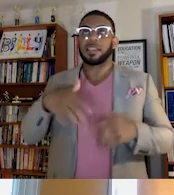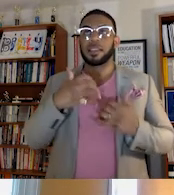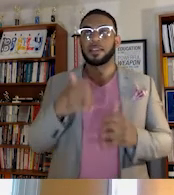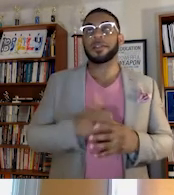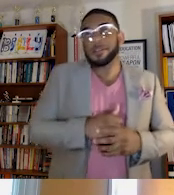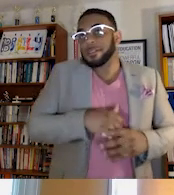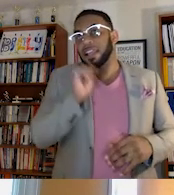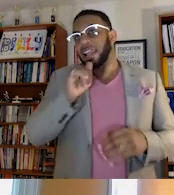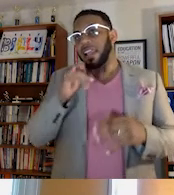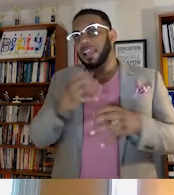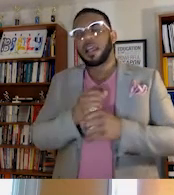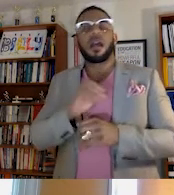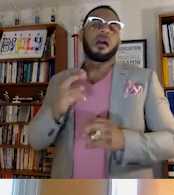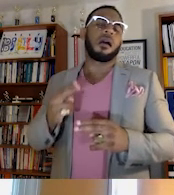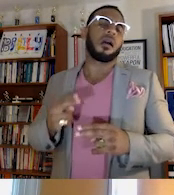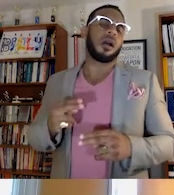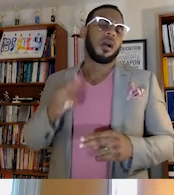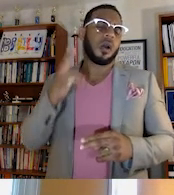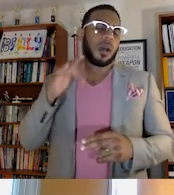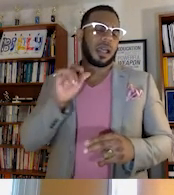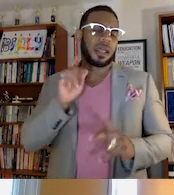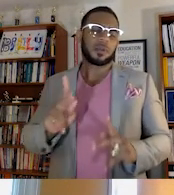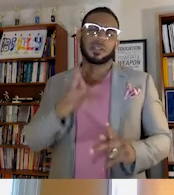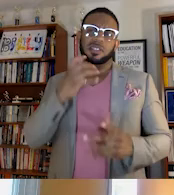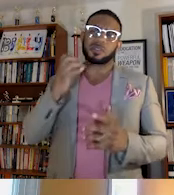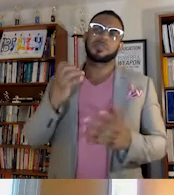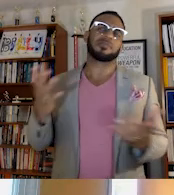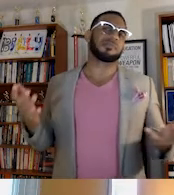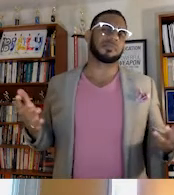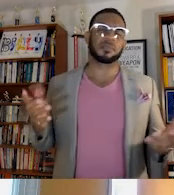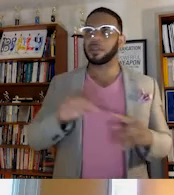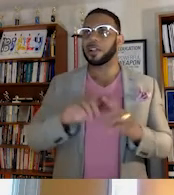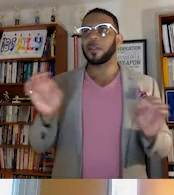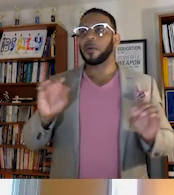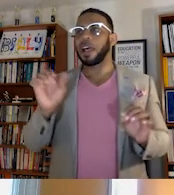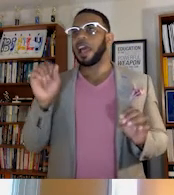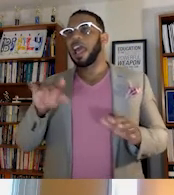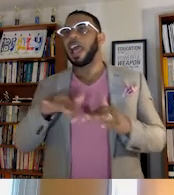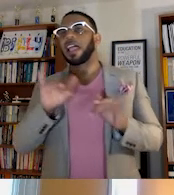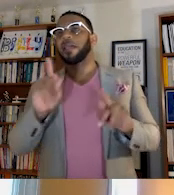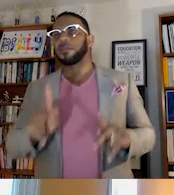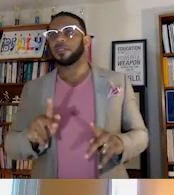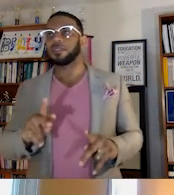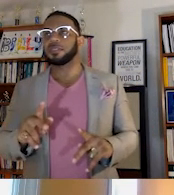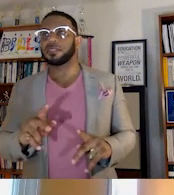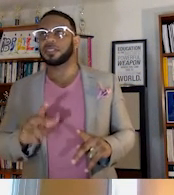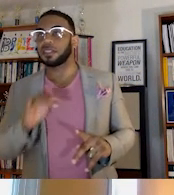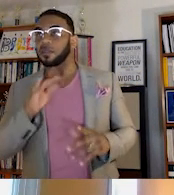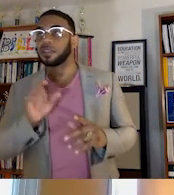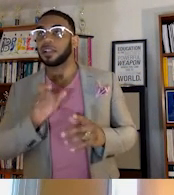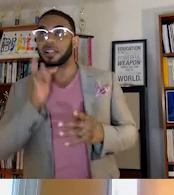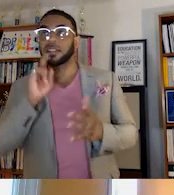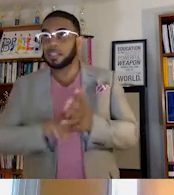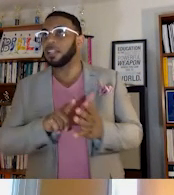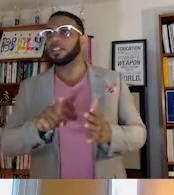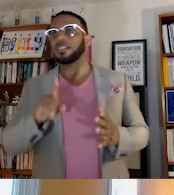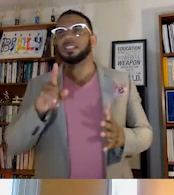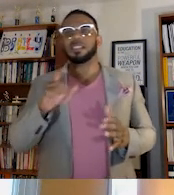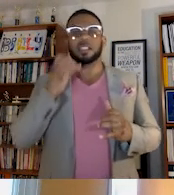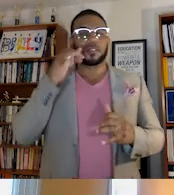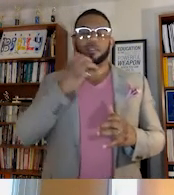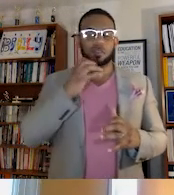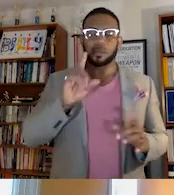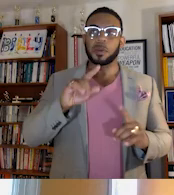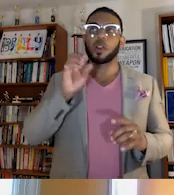anger, and they're like, oh, why is that person screaming in anger? But nobody asks, how did that person, like, we got to shut this person up for